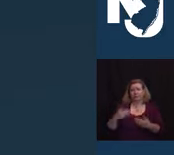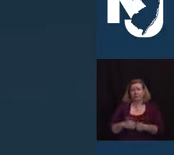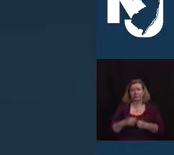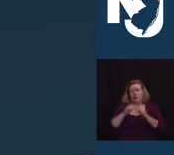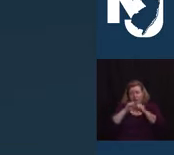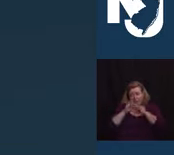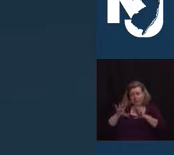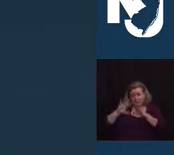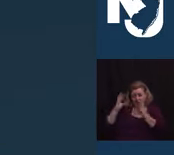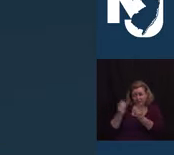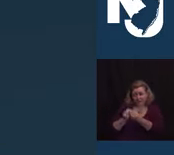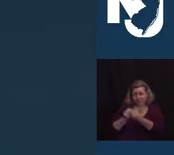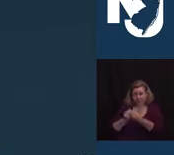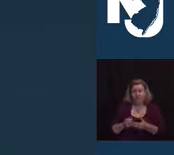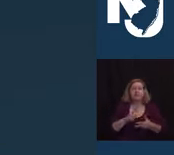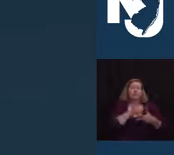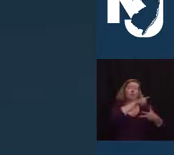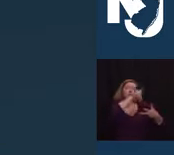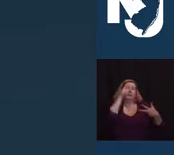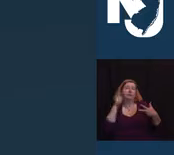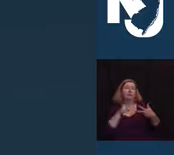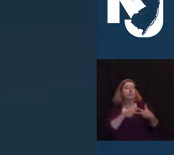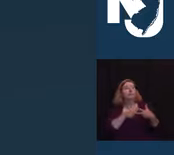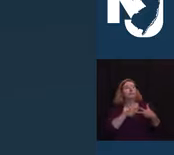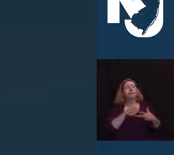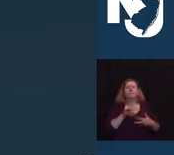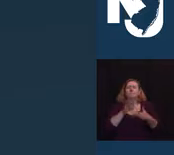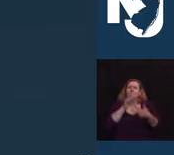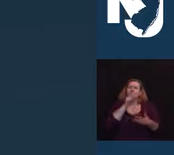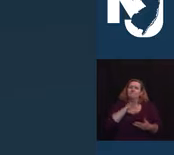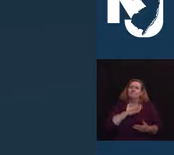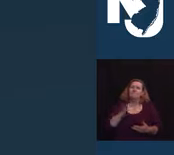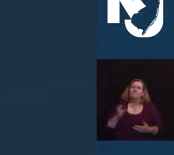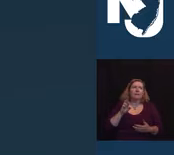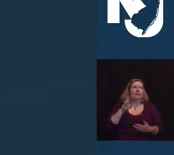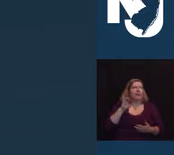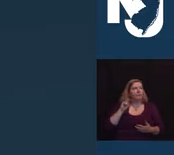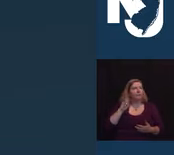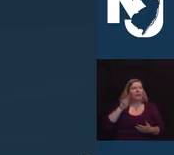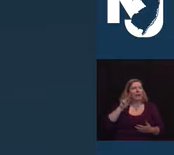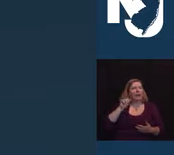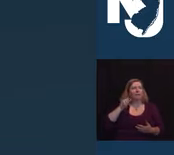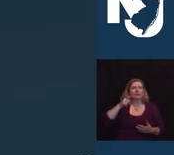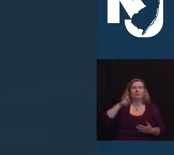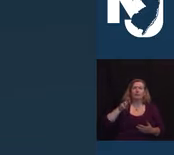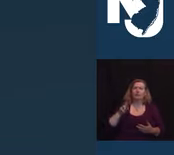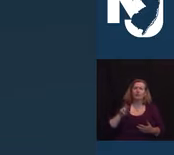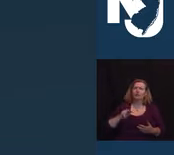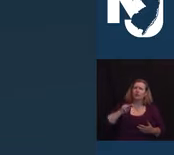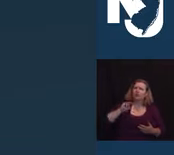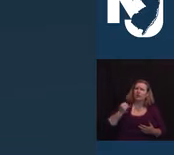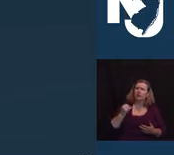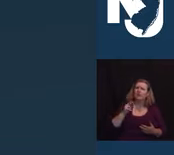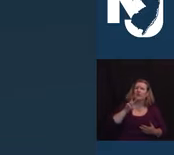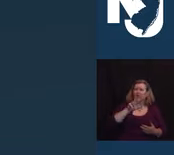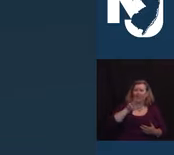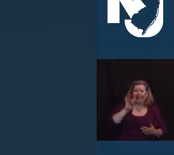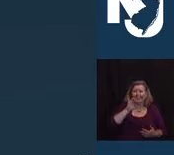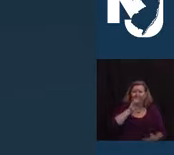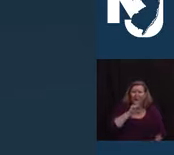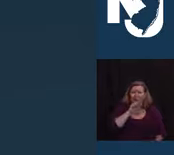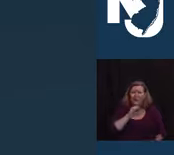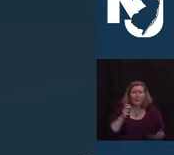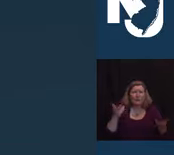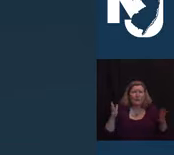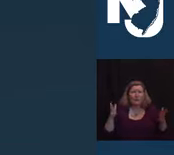up, we remember this special gal, Erin Casper. Erin was just 38 years old and had only